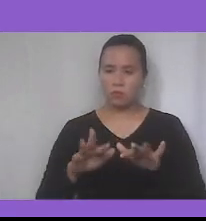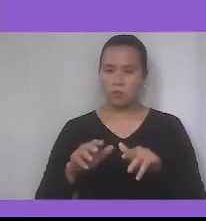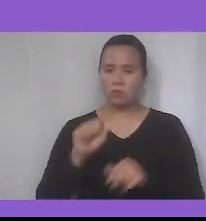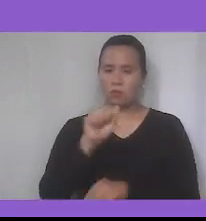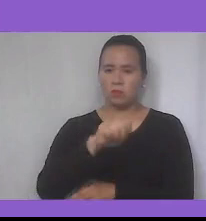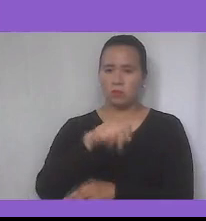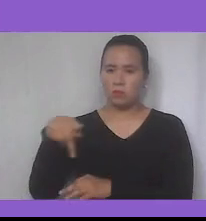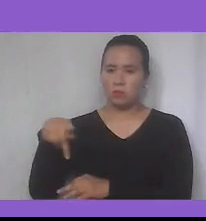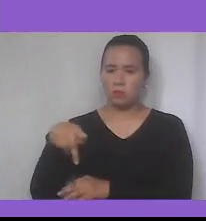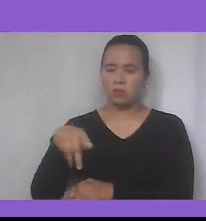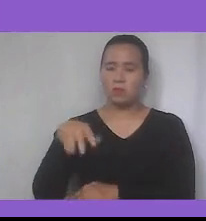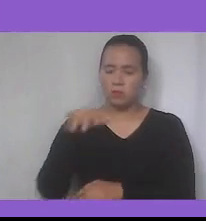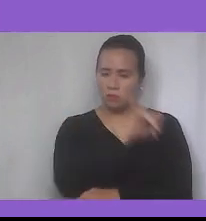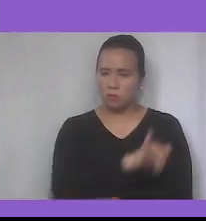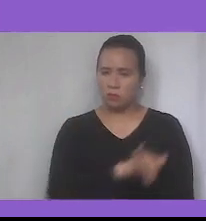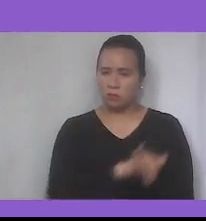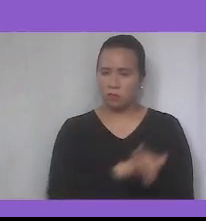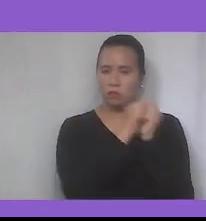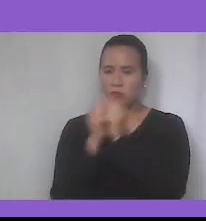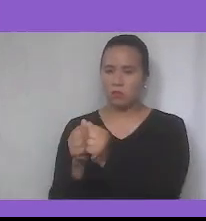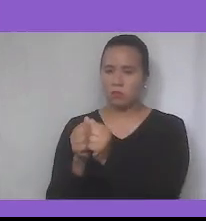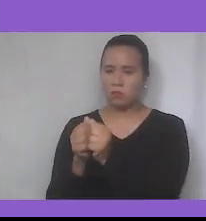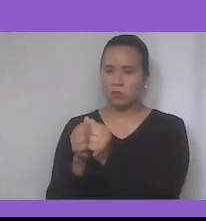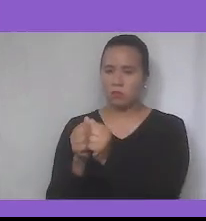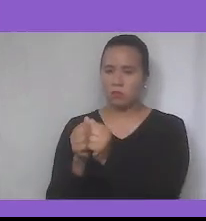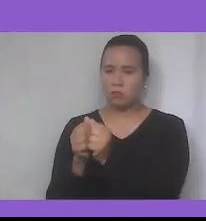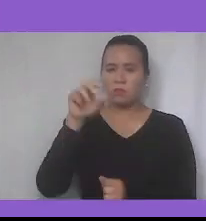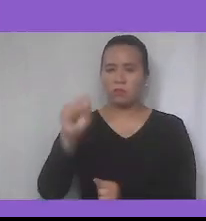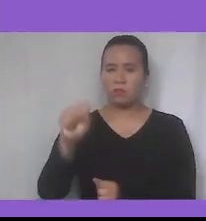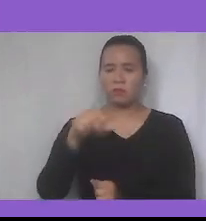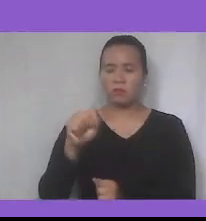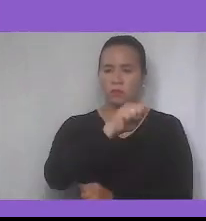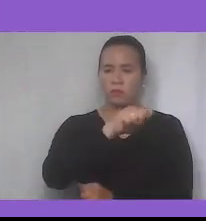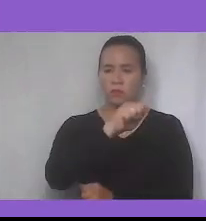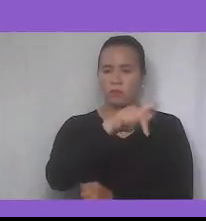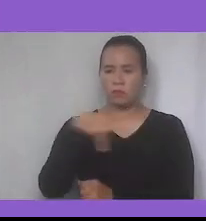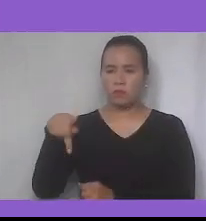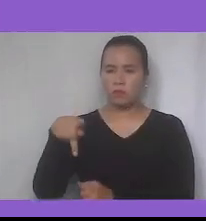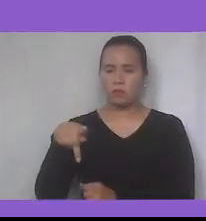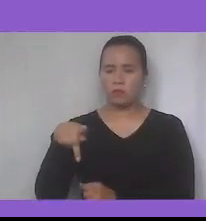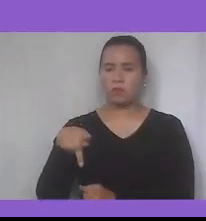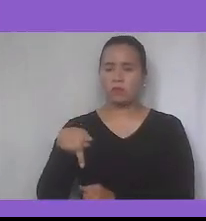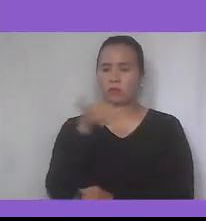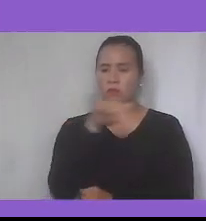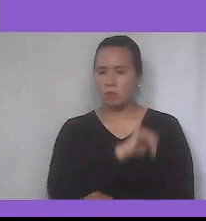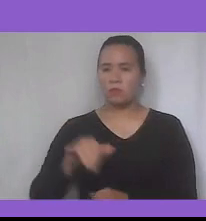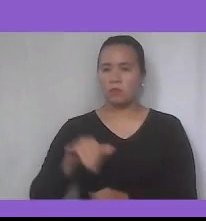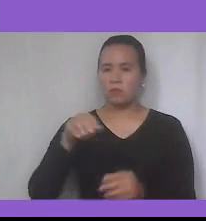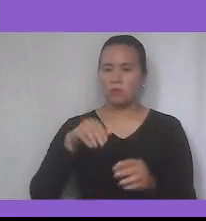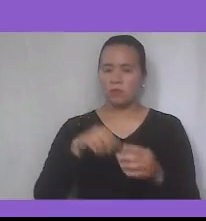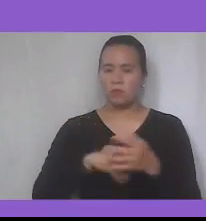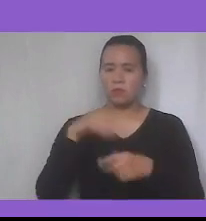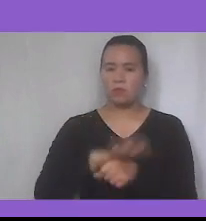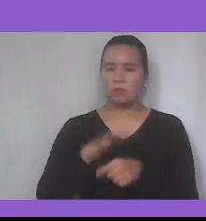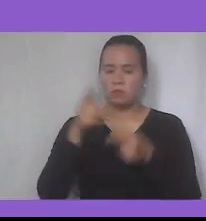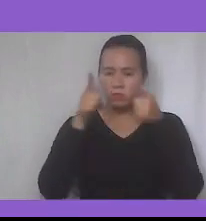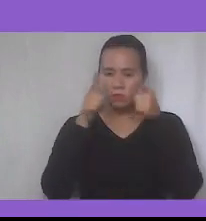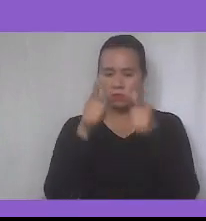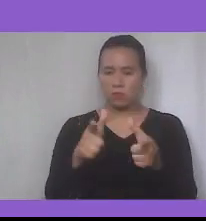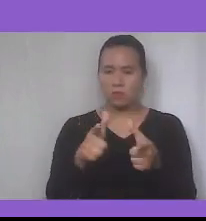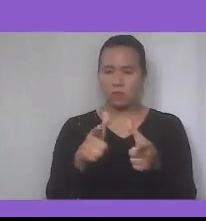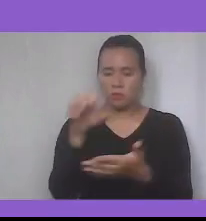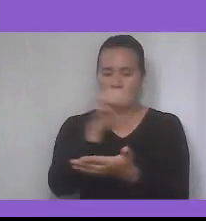desktop applications. And it is built into the free Office 365 education web apps too, like